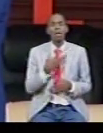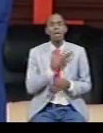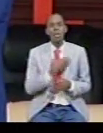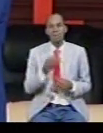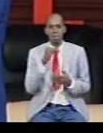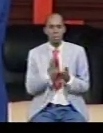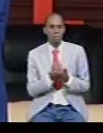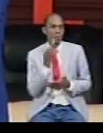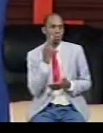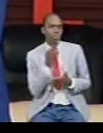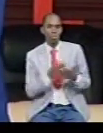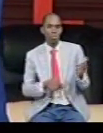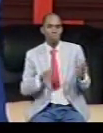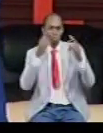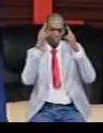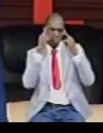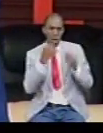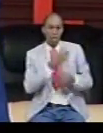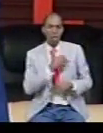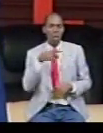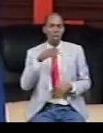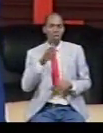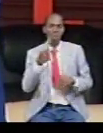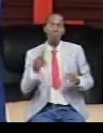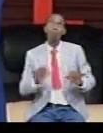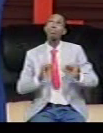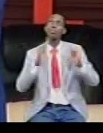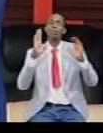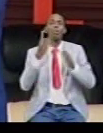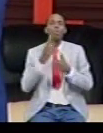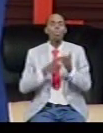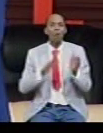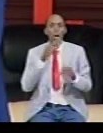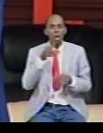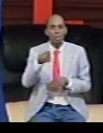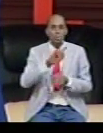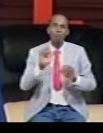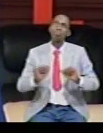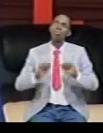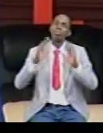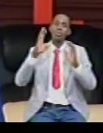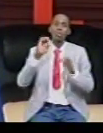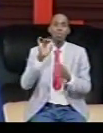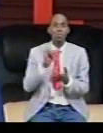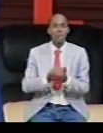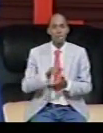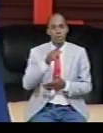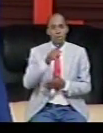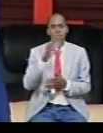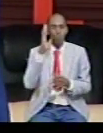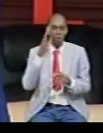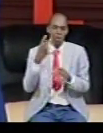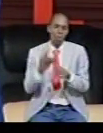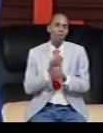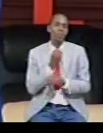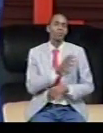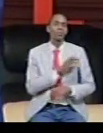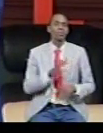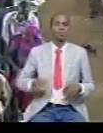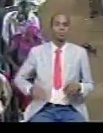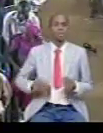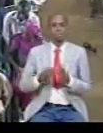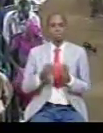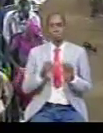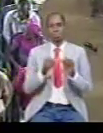look at what they gave up. What are you giving up so that you will win Christ? It goes on